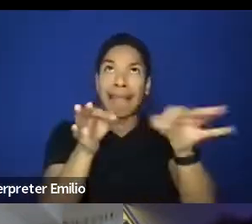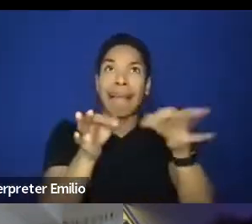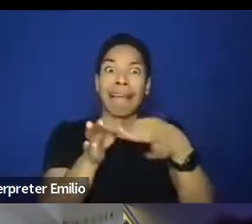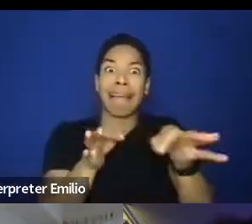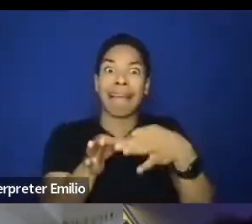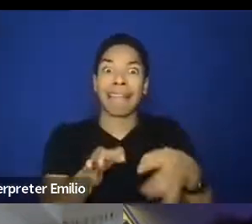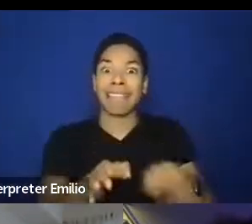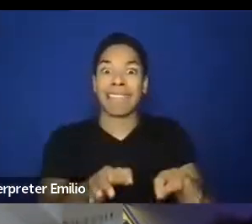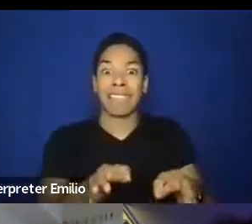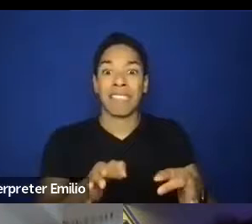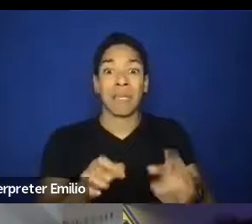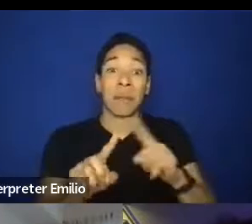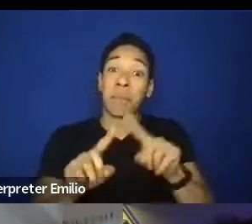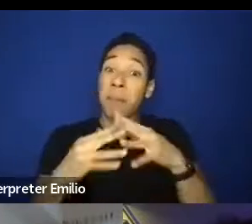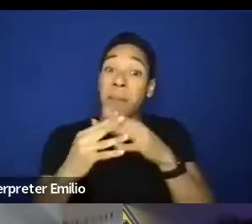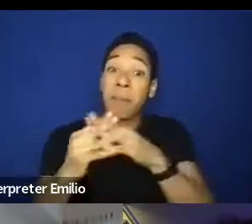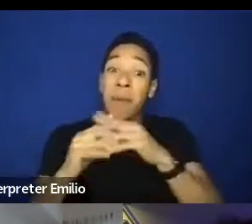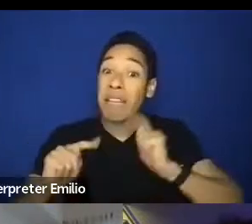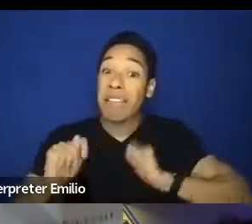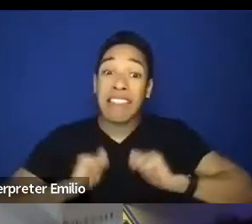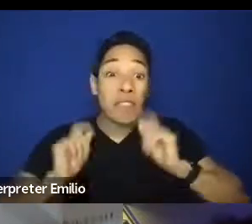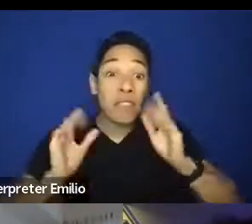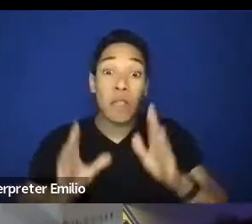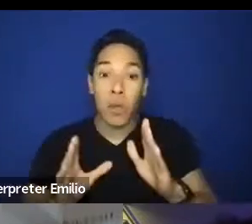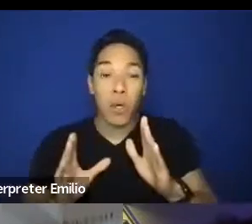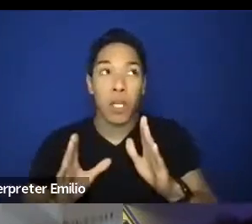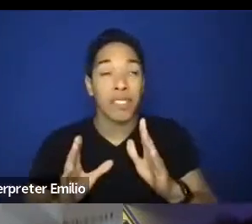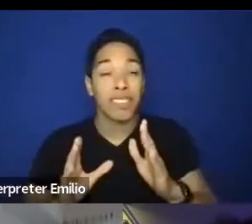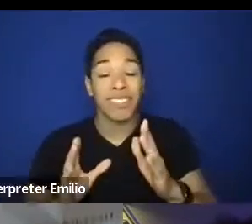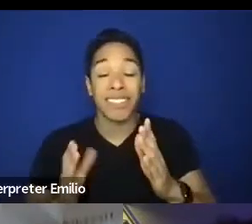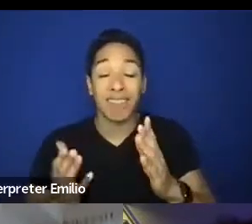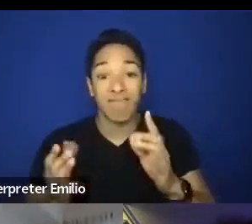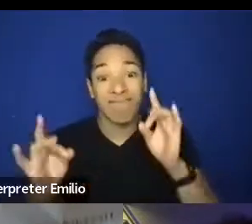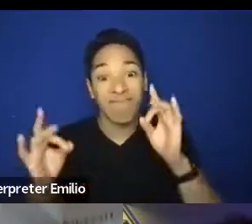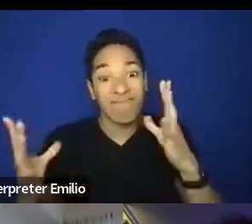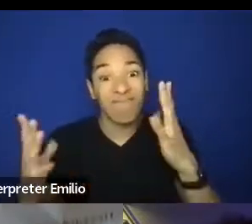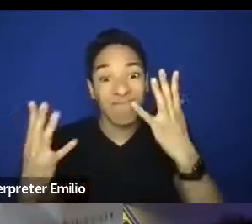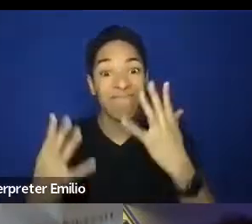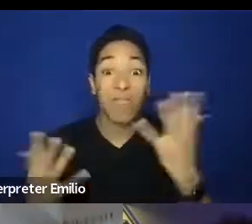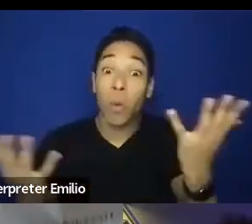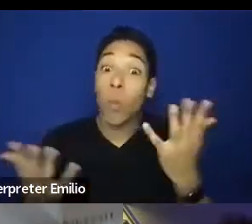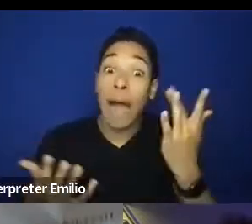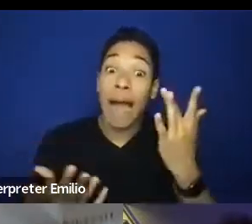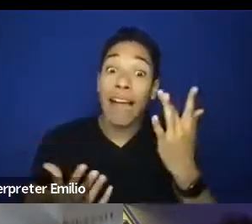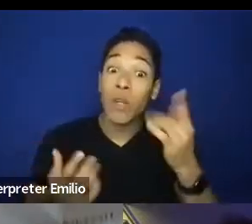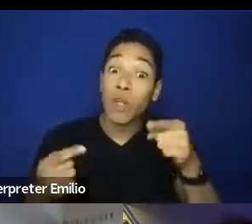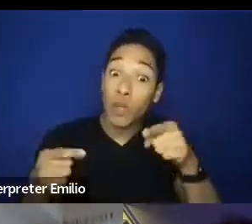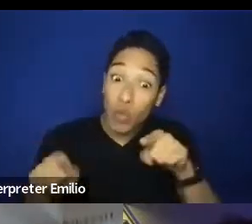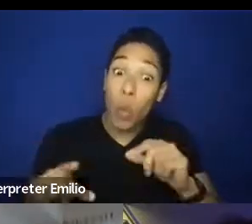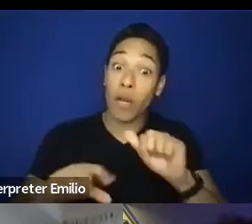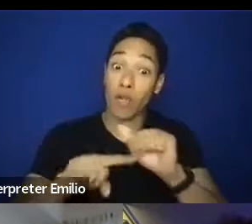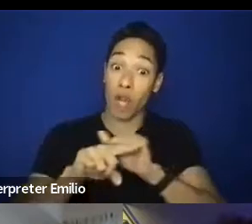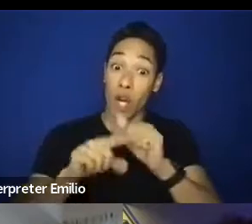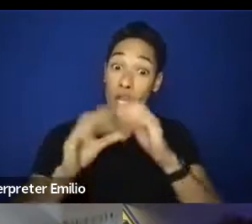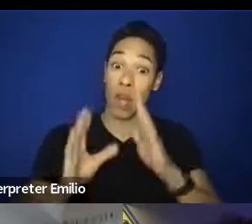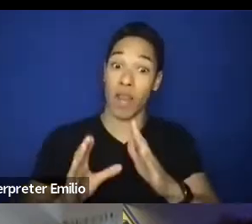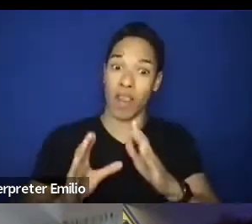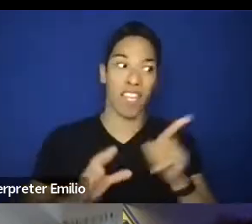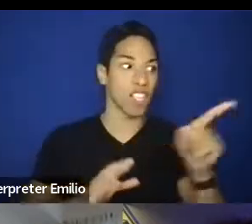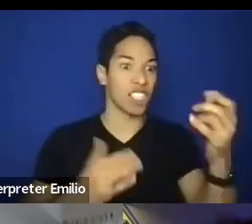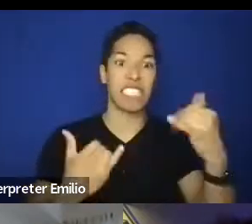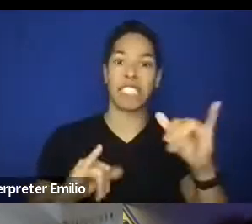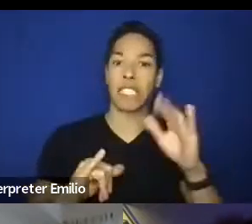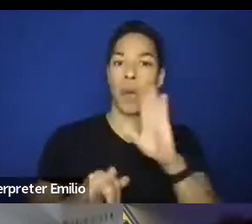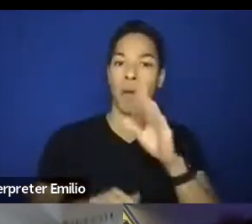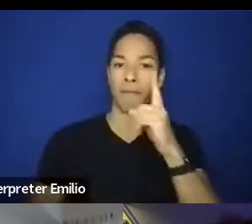She still holds her book and pretends as if she's reading because she doesn't want anyone to think differently of her because she came